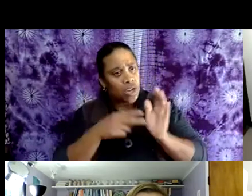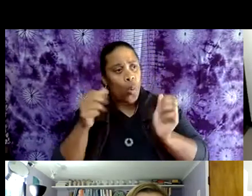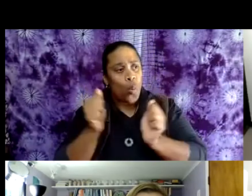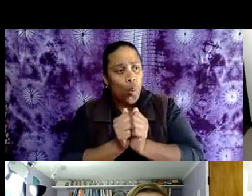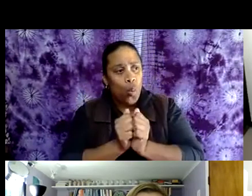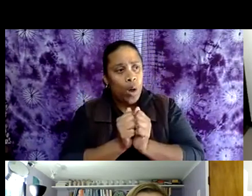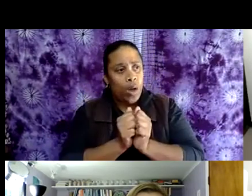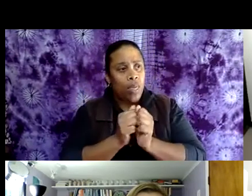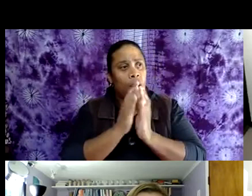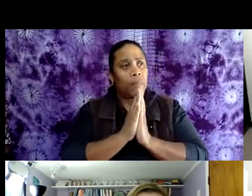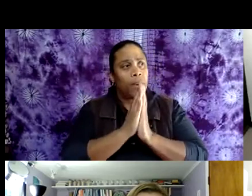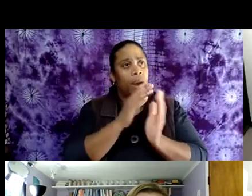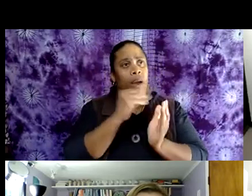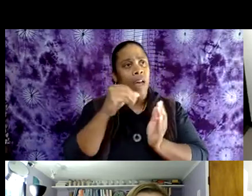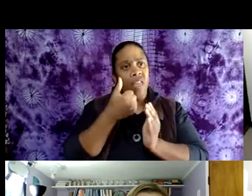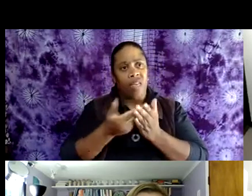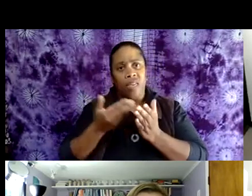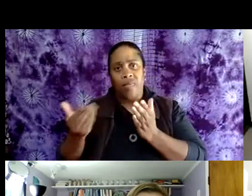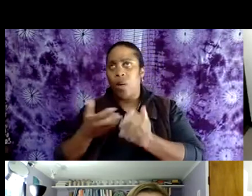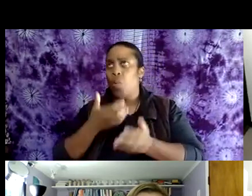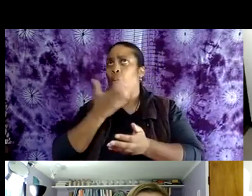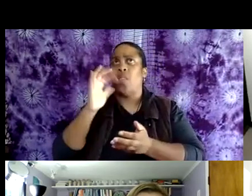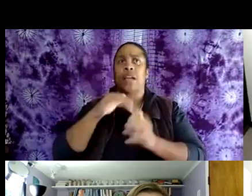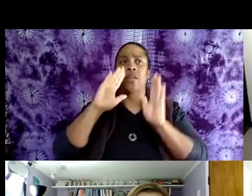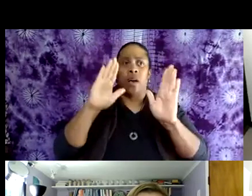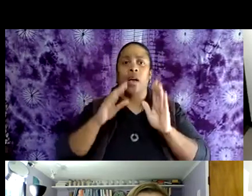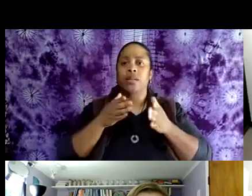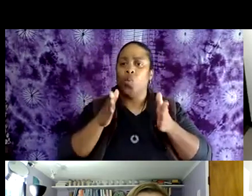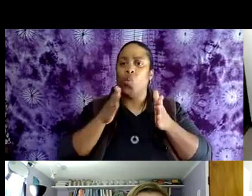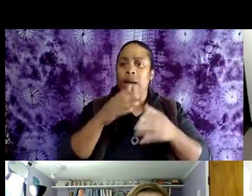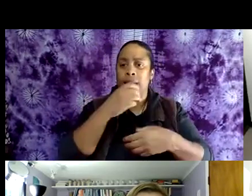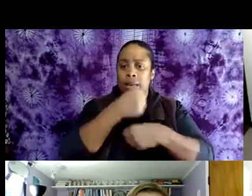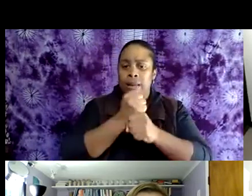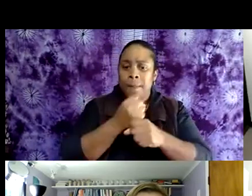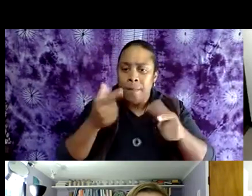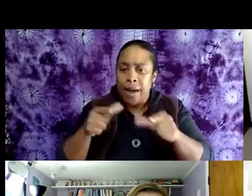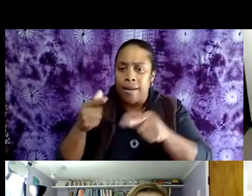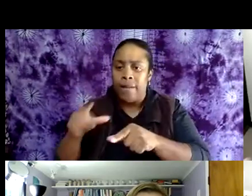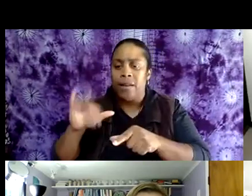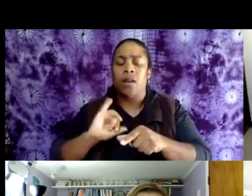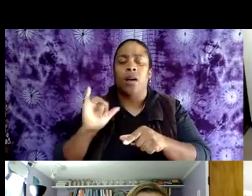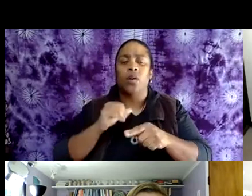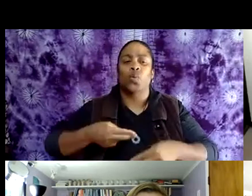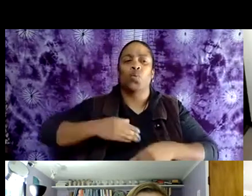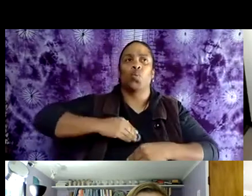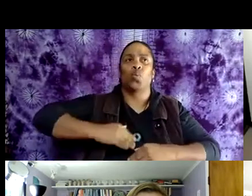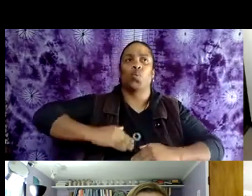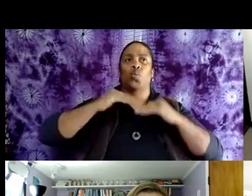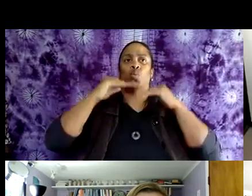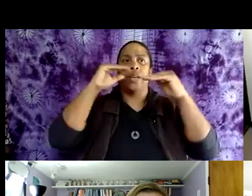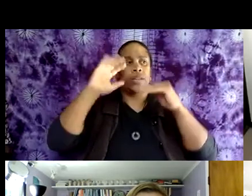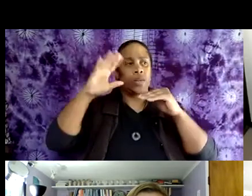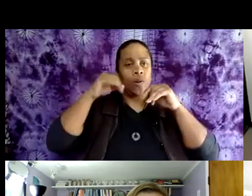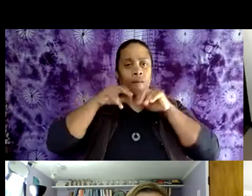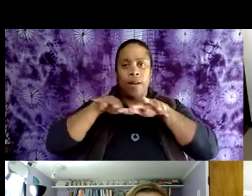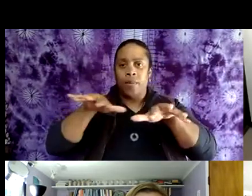and the rest is the way to manifest everything. And it raises your consciousness and your vibration. And once you've done that,